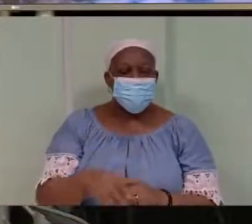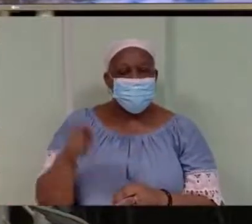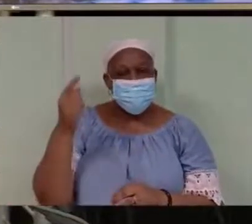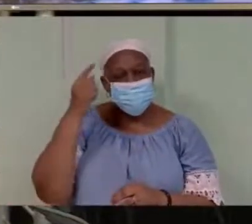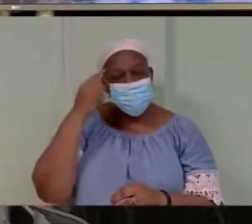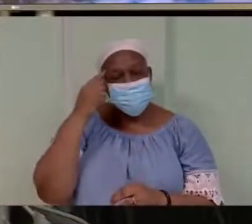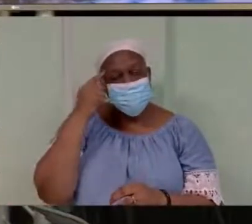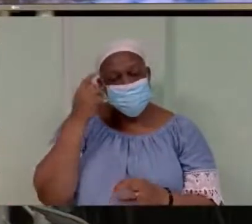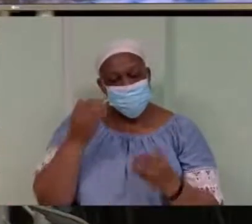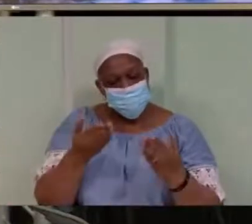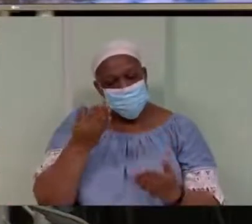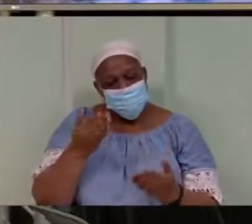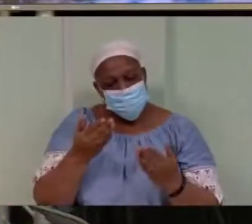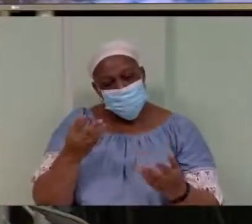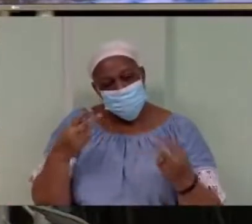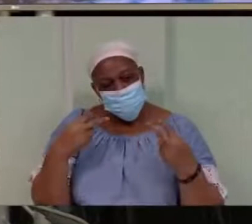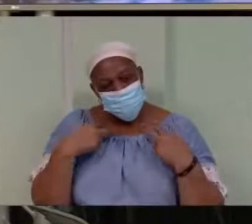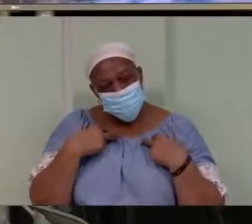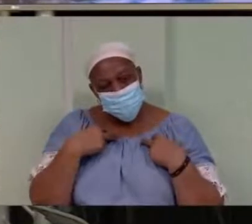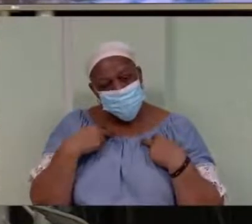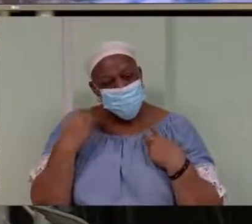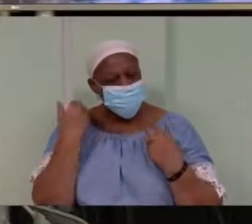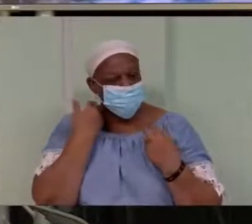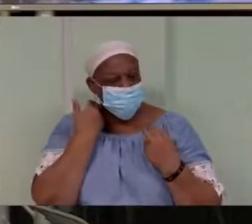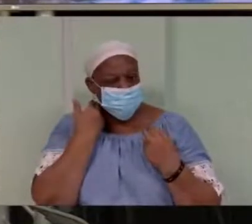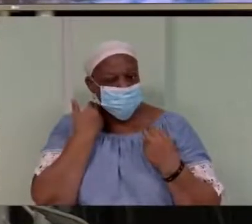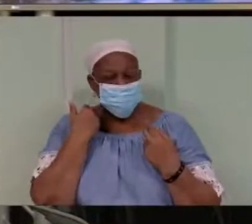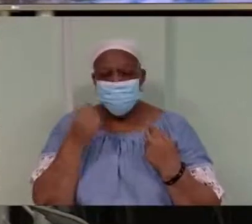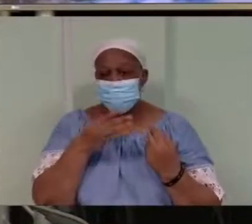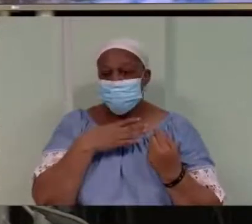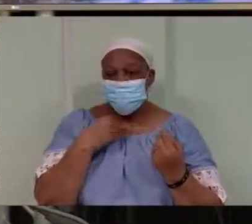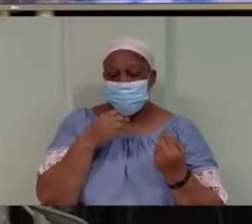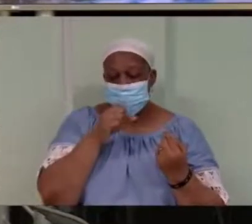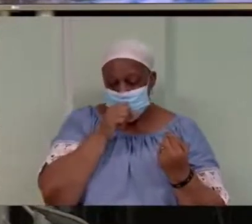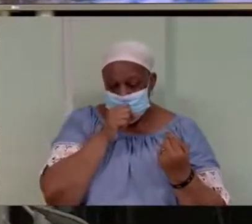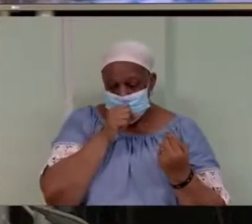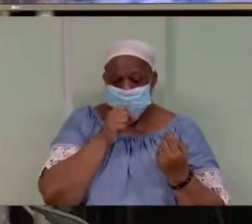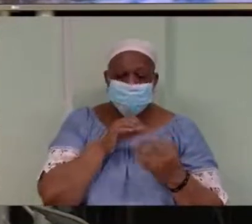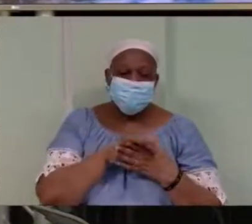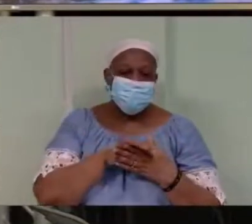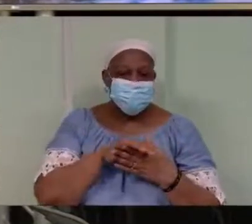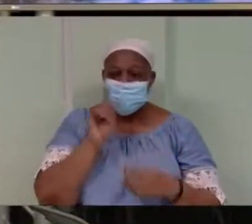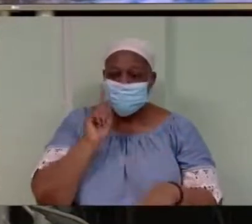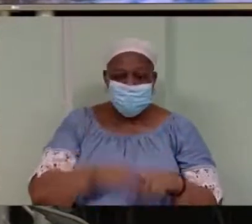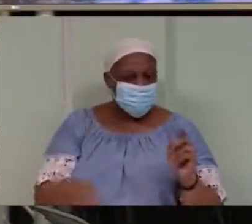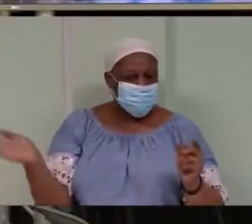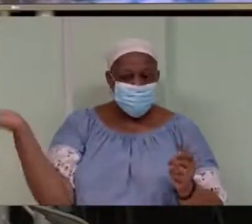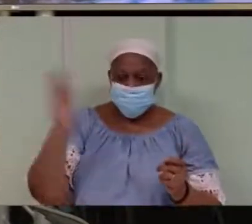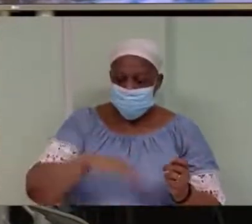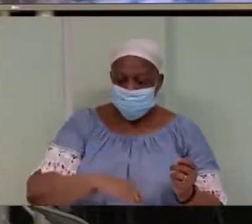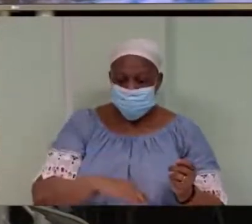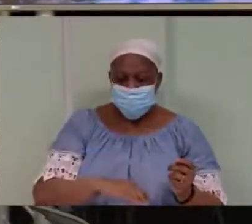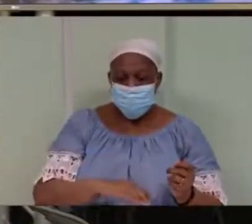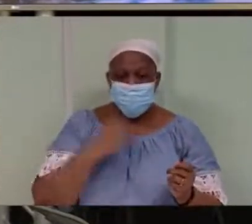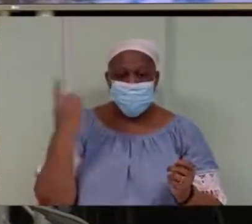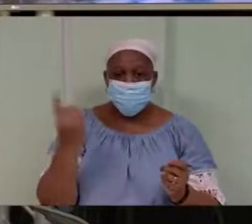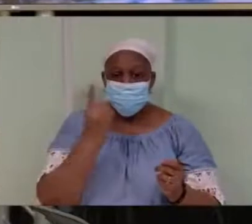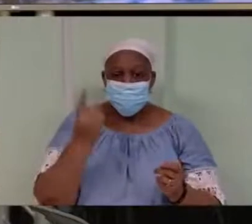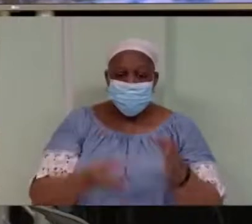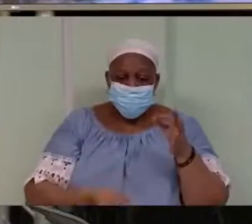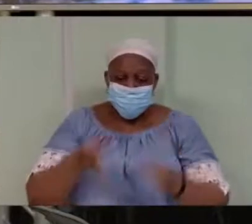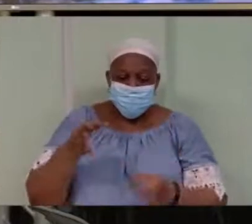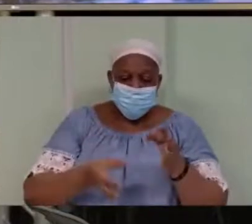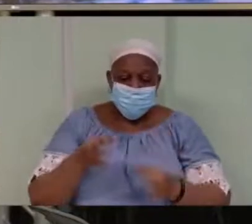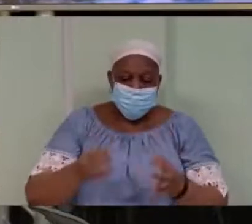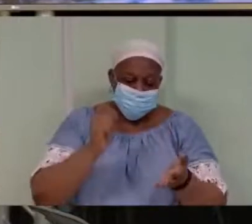signs or symptoms of coving 19 cannot return to the center unless a certificate from the doctor